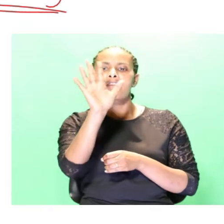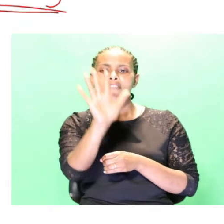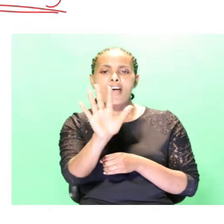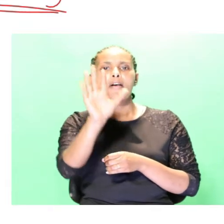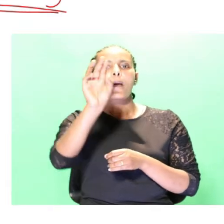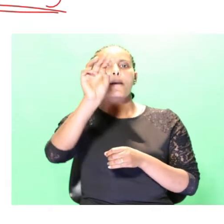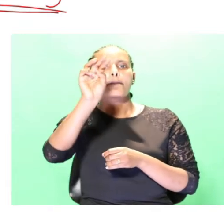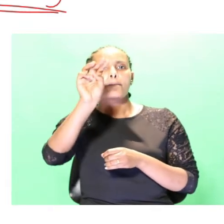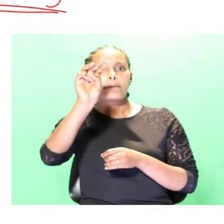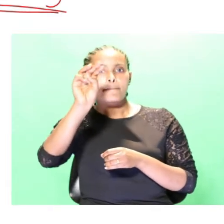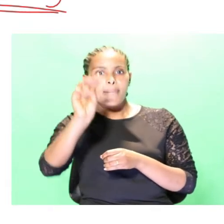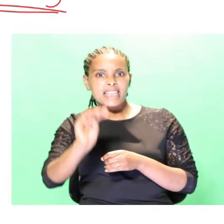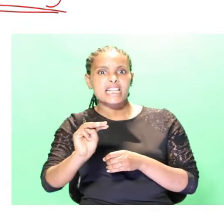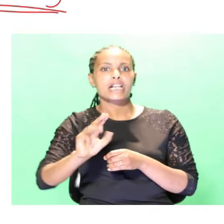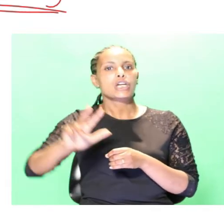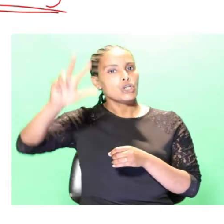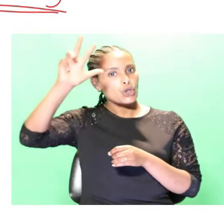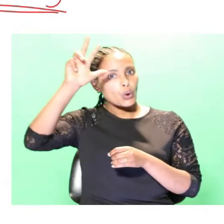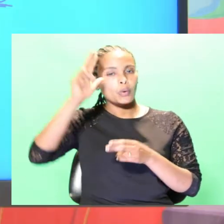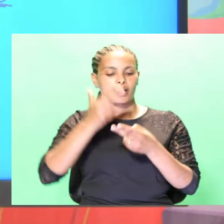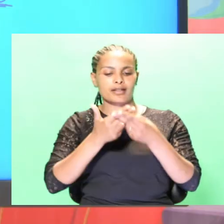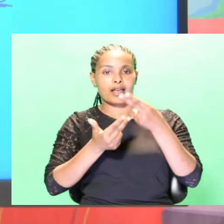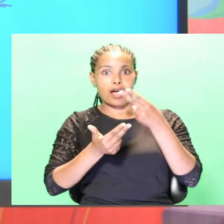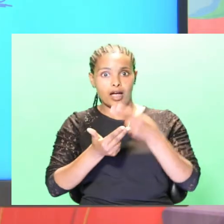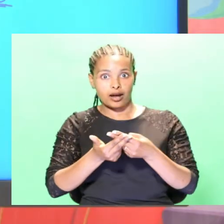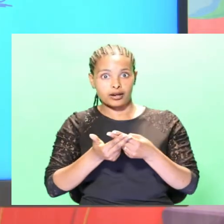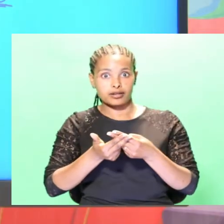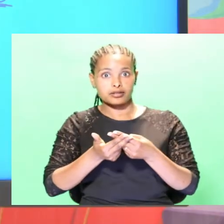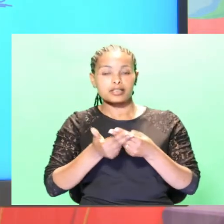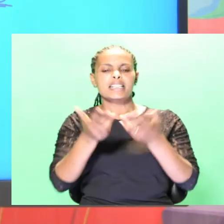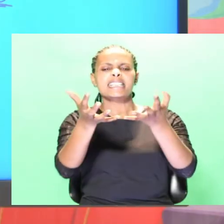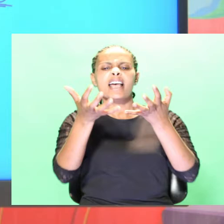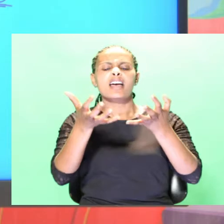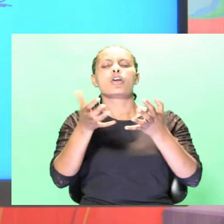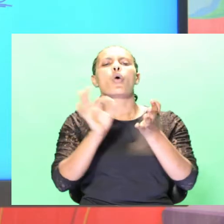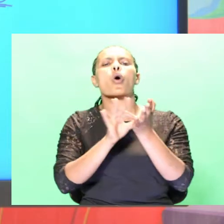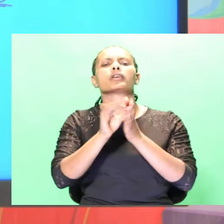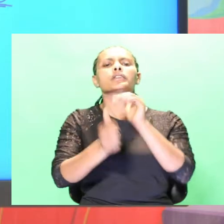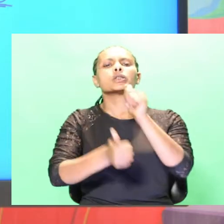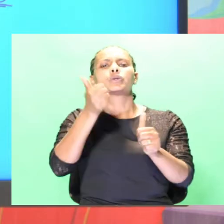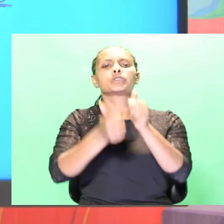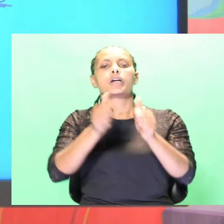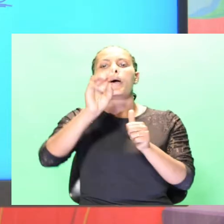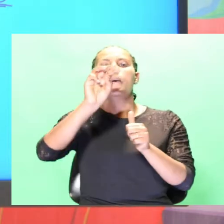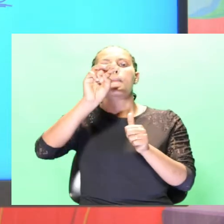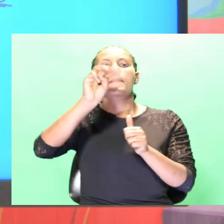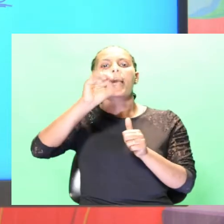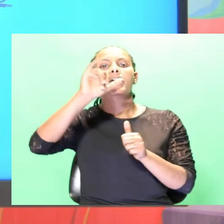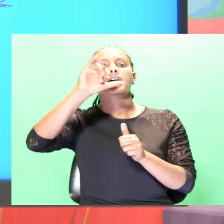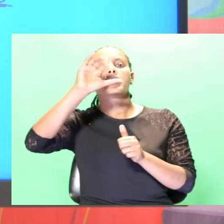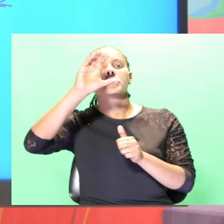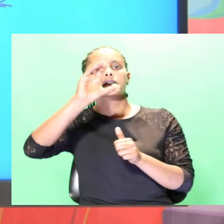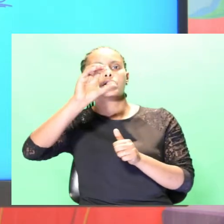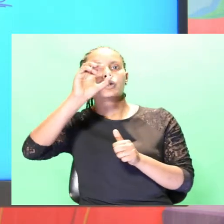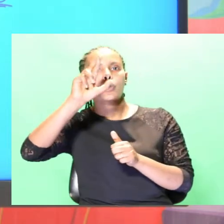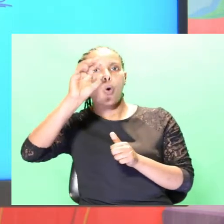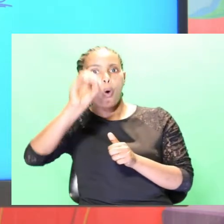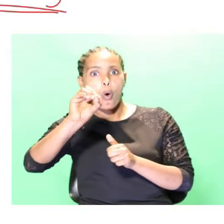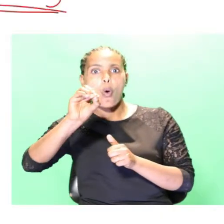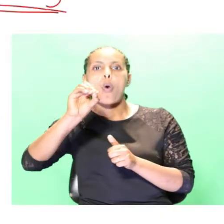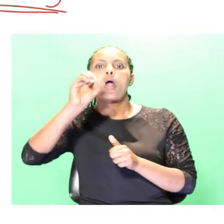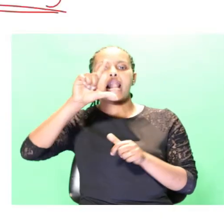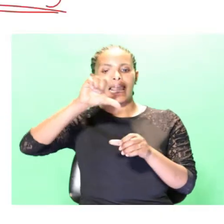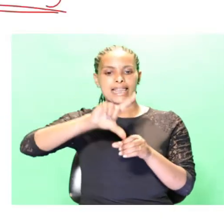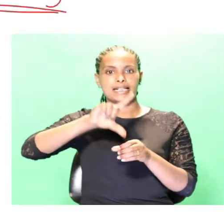6.75 meter cube times unit of desired quantity, which is microliter, 10 to the power of